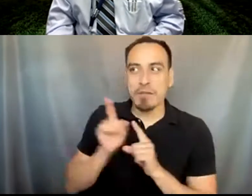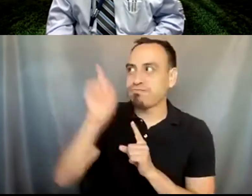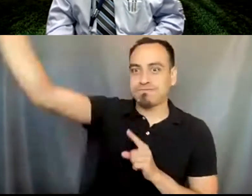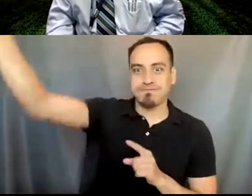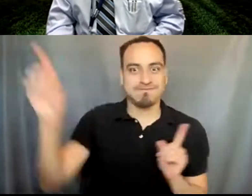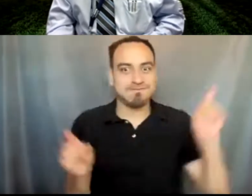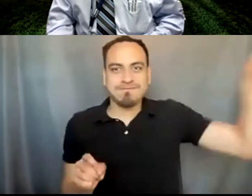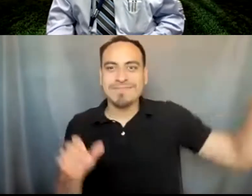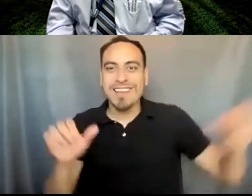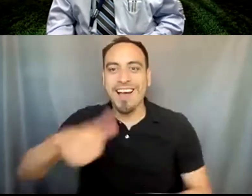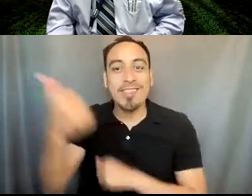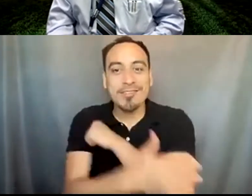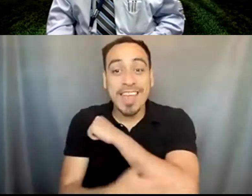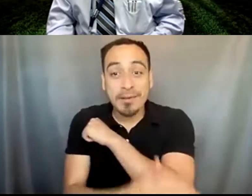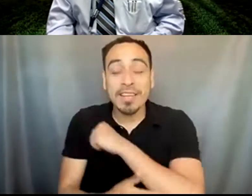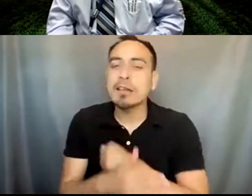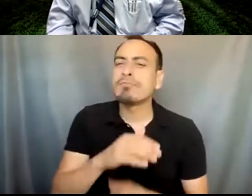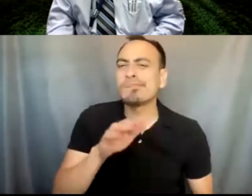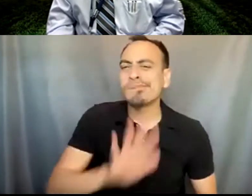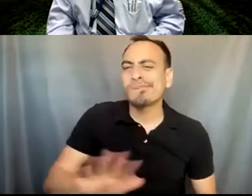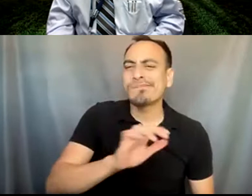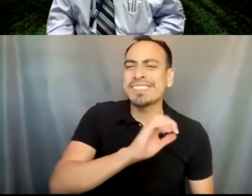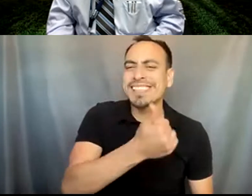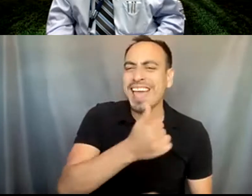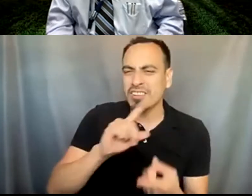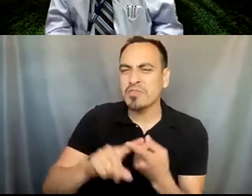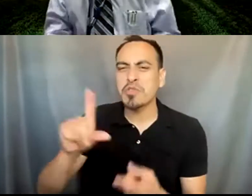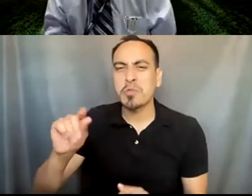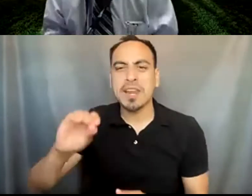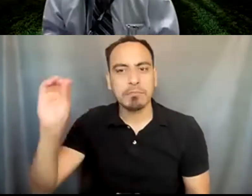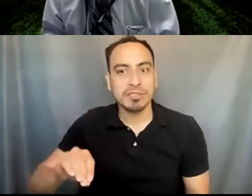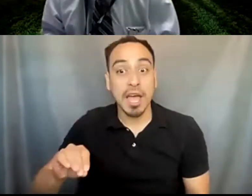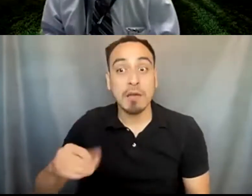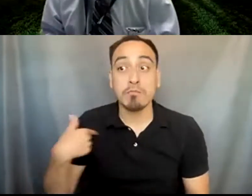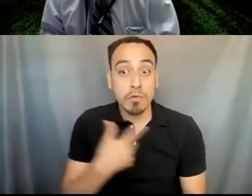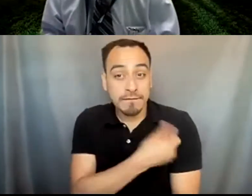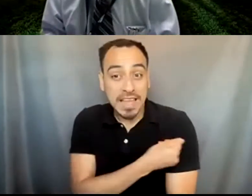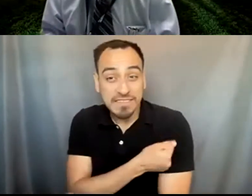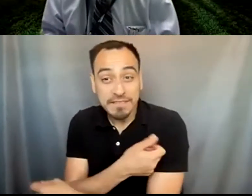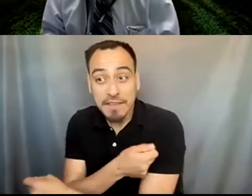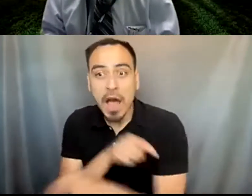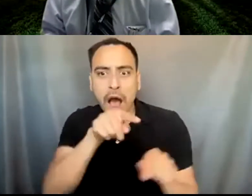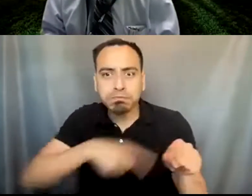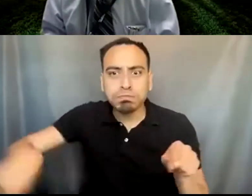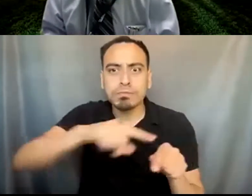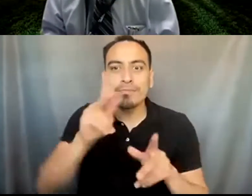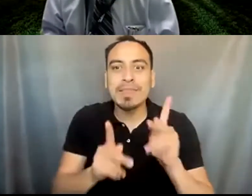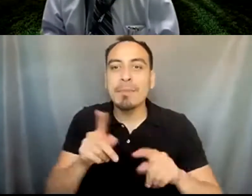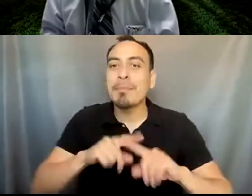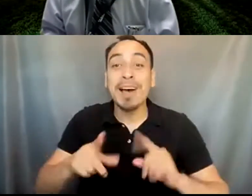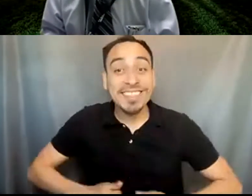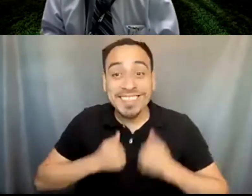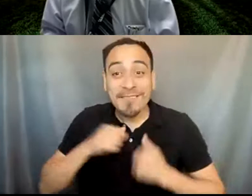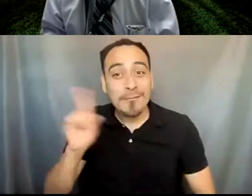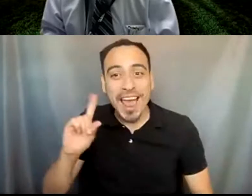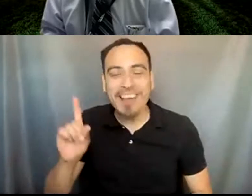of our doses were actually going to people who lived in other counties but worked in Sacramento County. So I